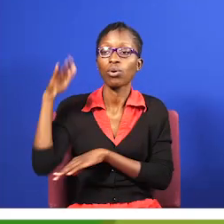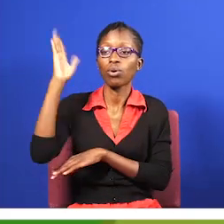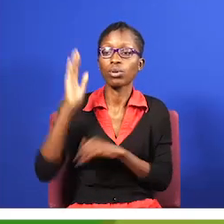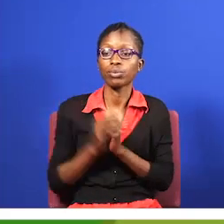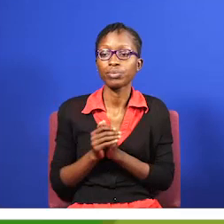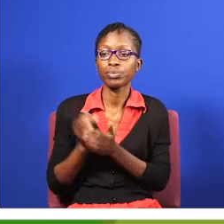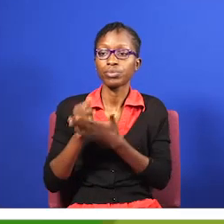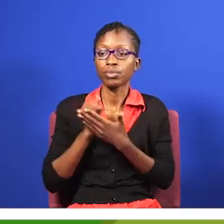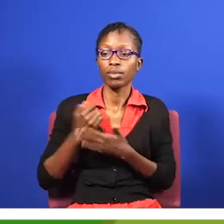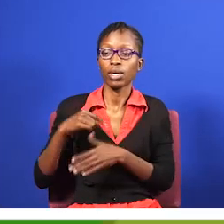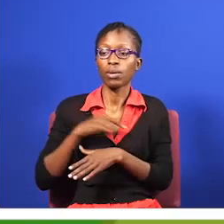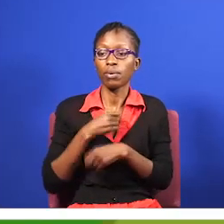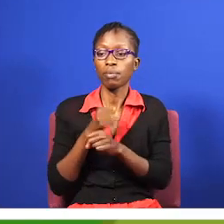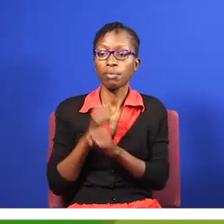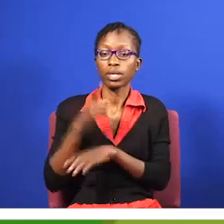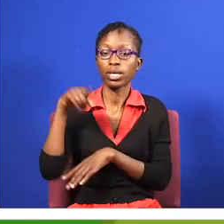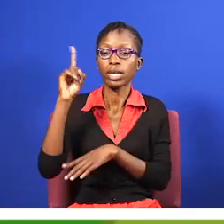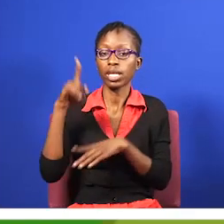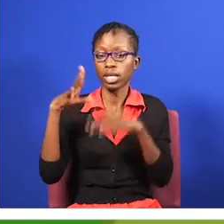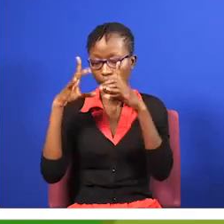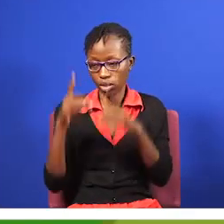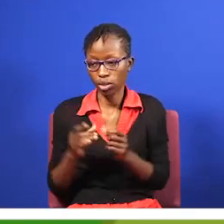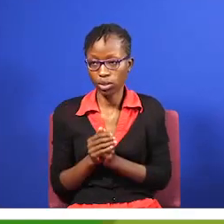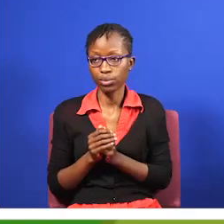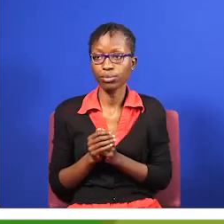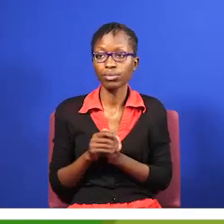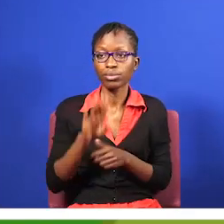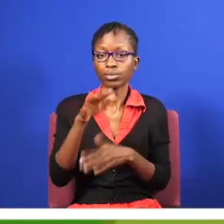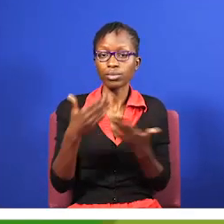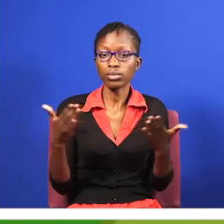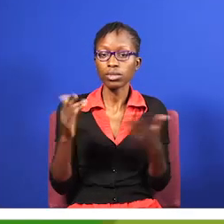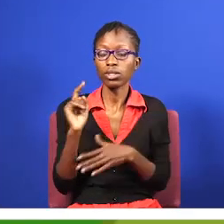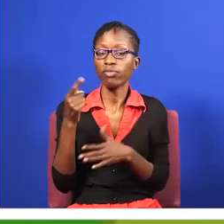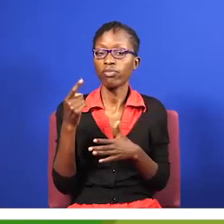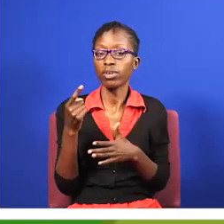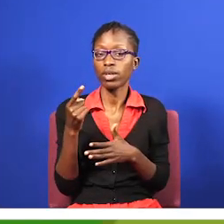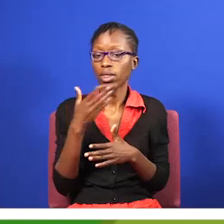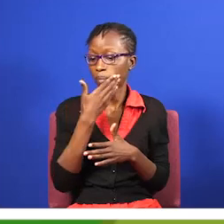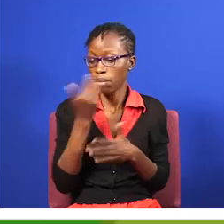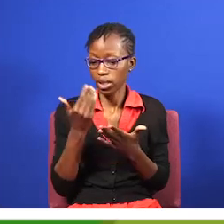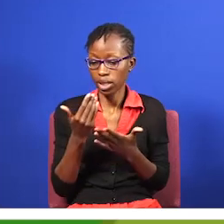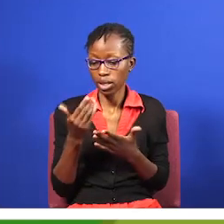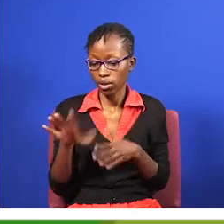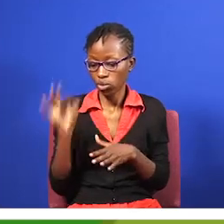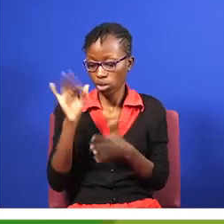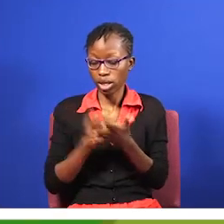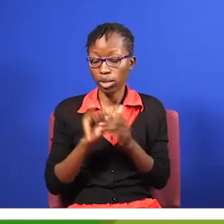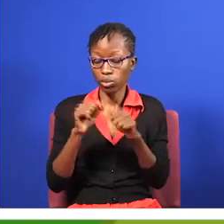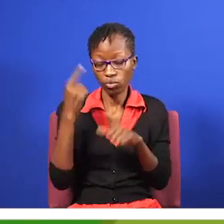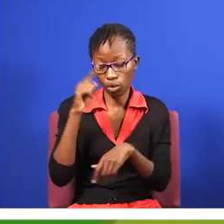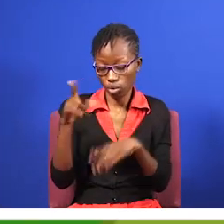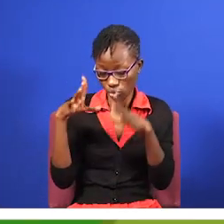God to help us make the right choices. So children, the first choice, the best choice that you can